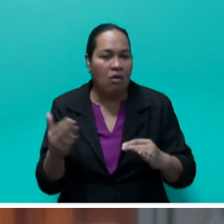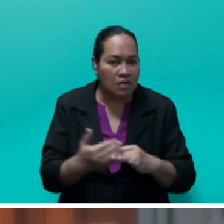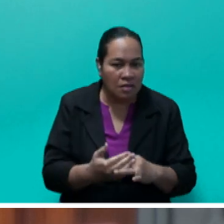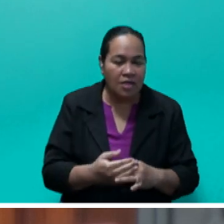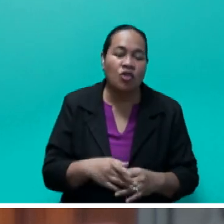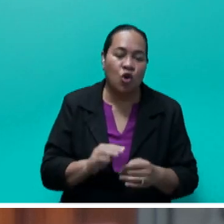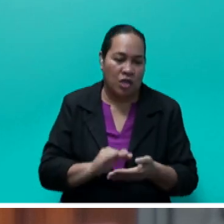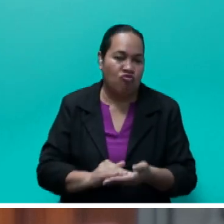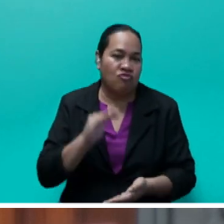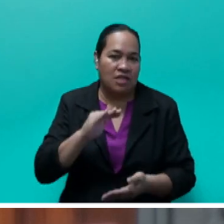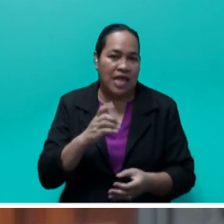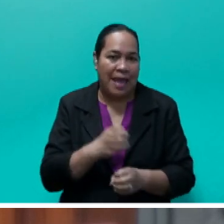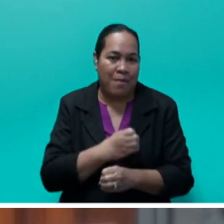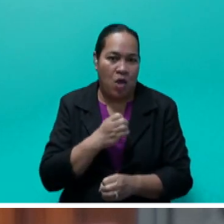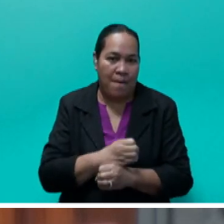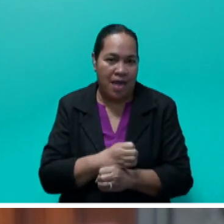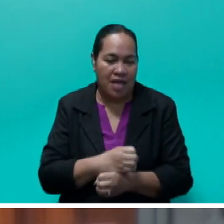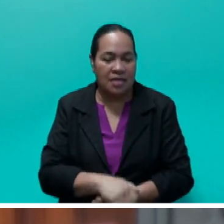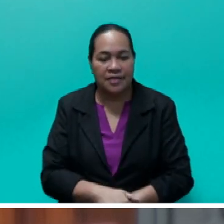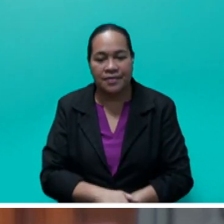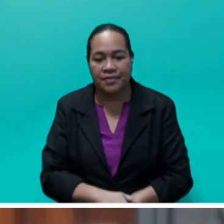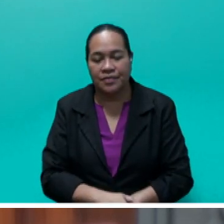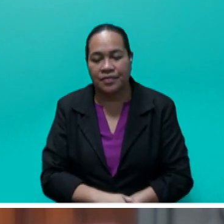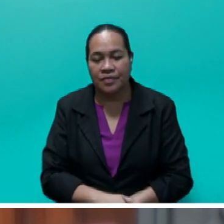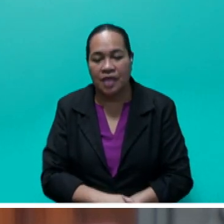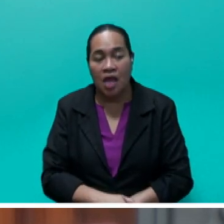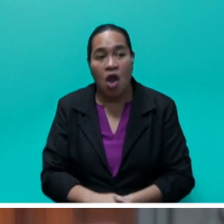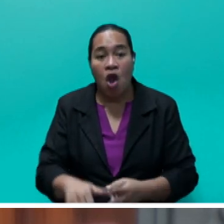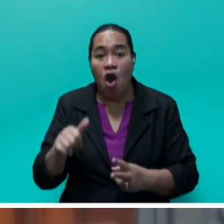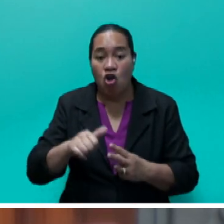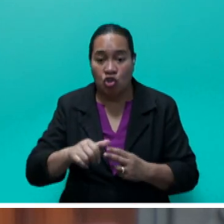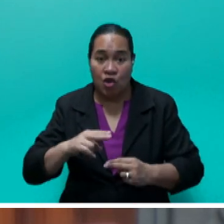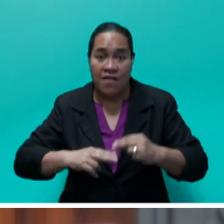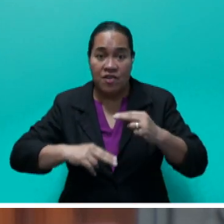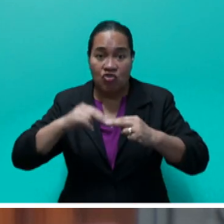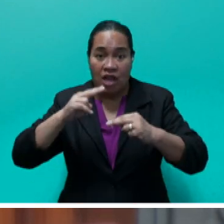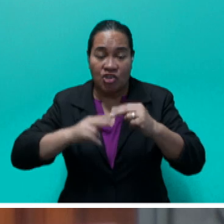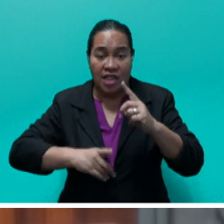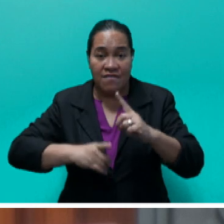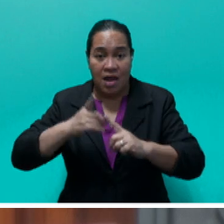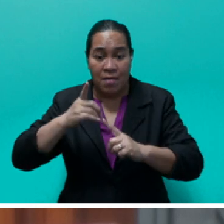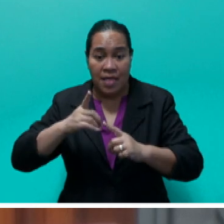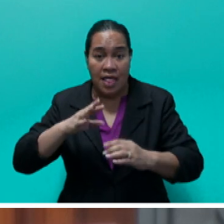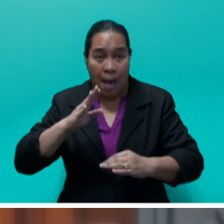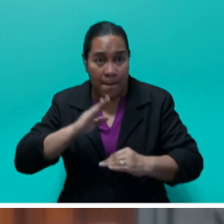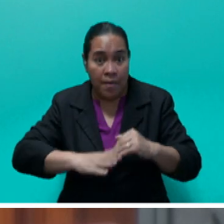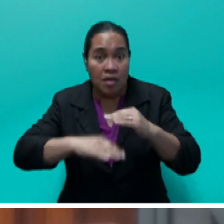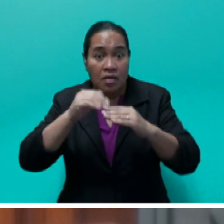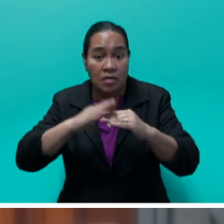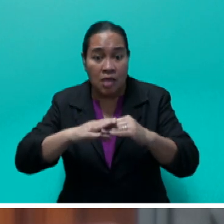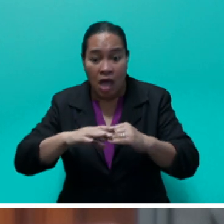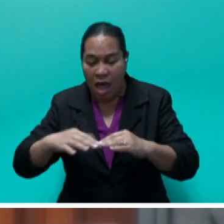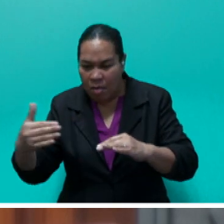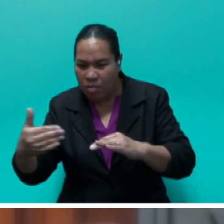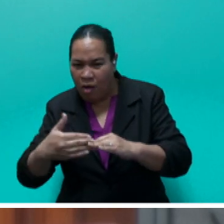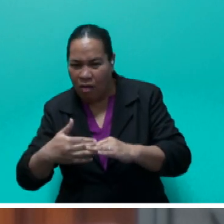communities. Thirdly, Mr. Speaker, sir, infrastructure development. The construction and upgrading of port